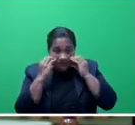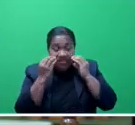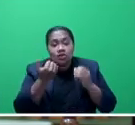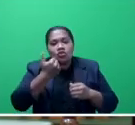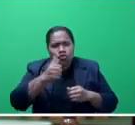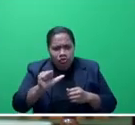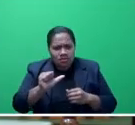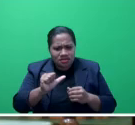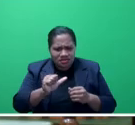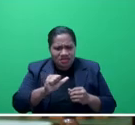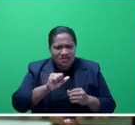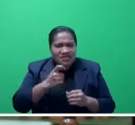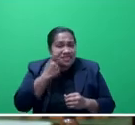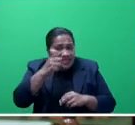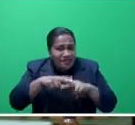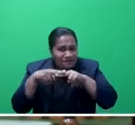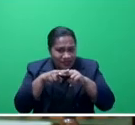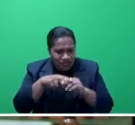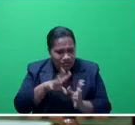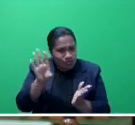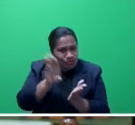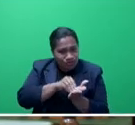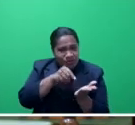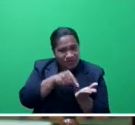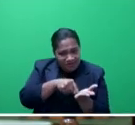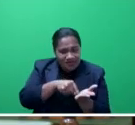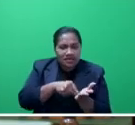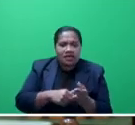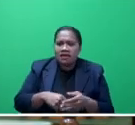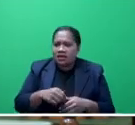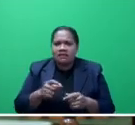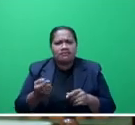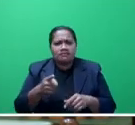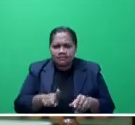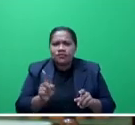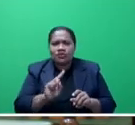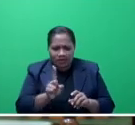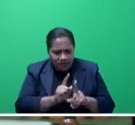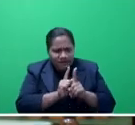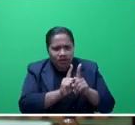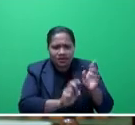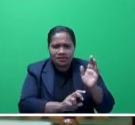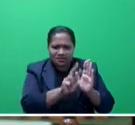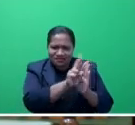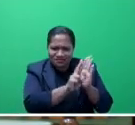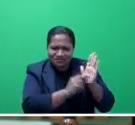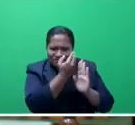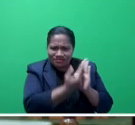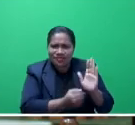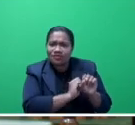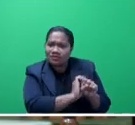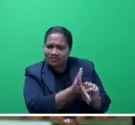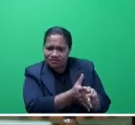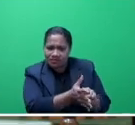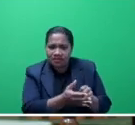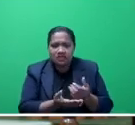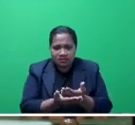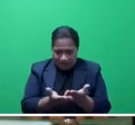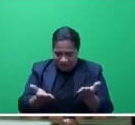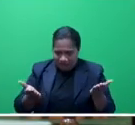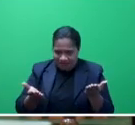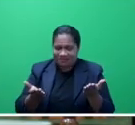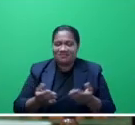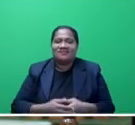contact tracing app we've developed and operating in line with our other COVID-safe measures. You are the patriots this national moment of